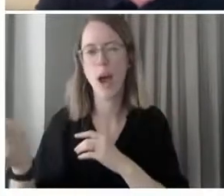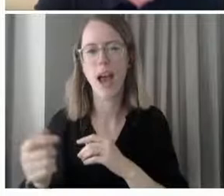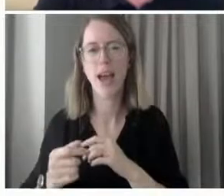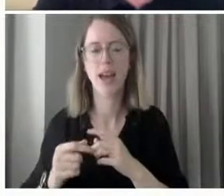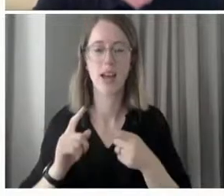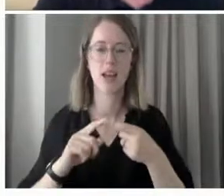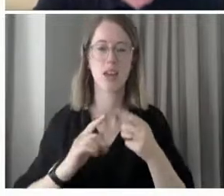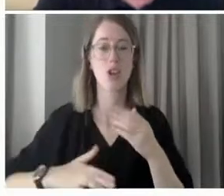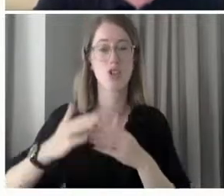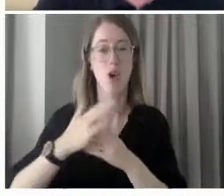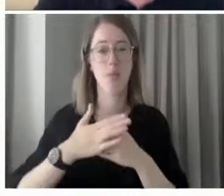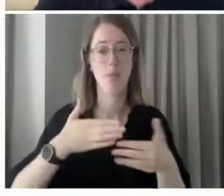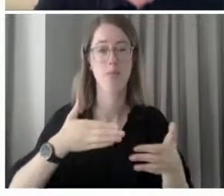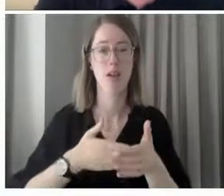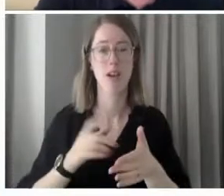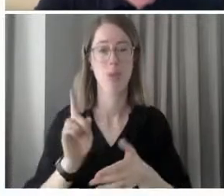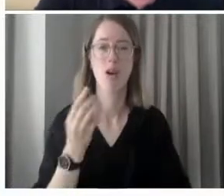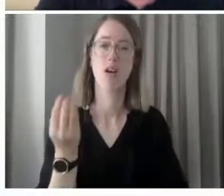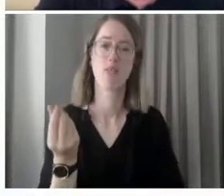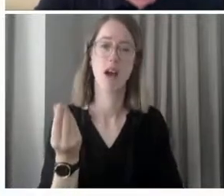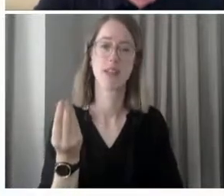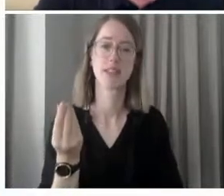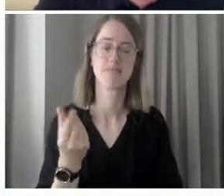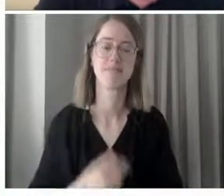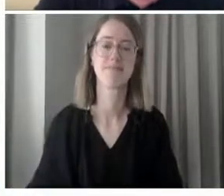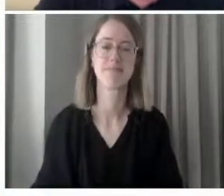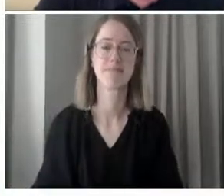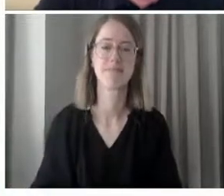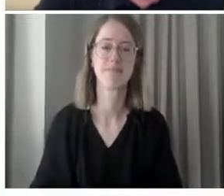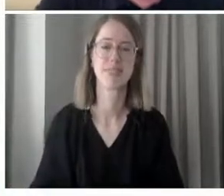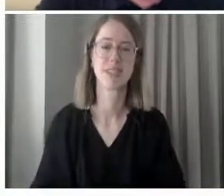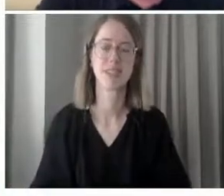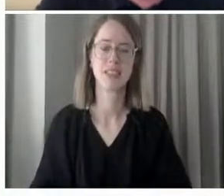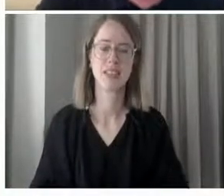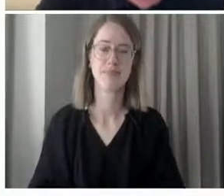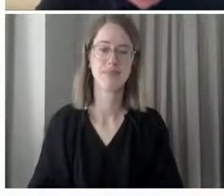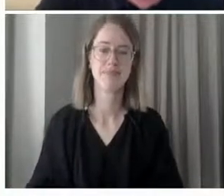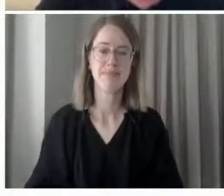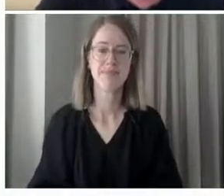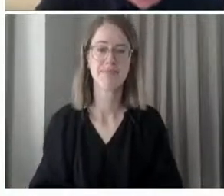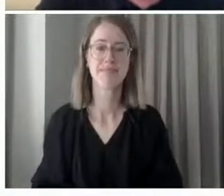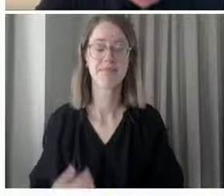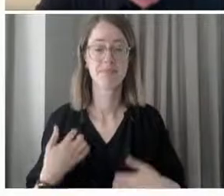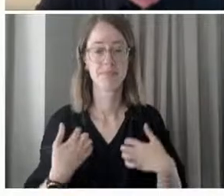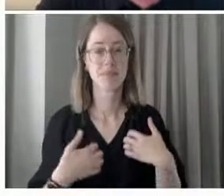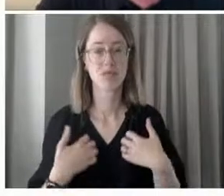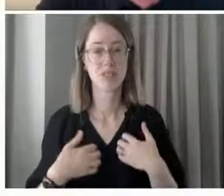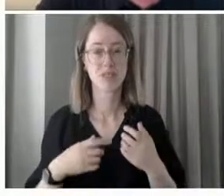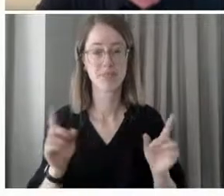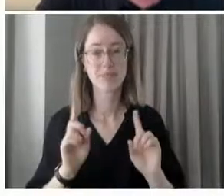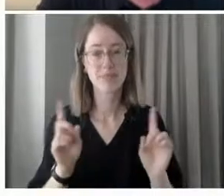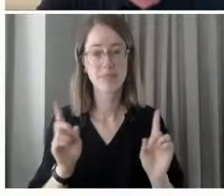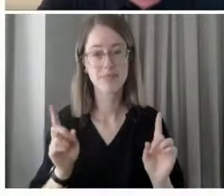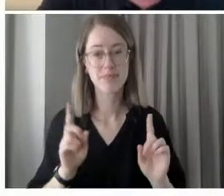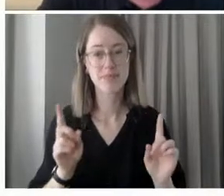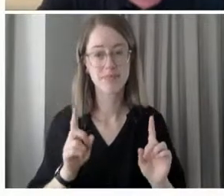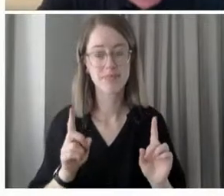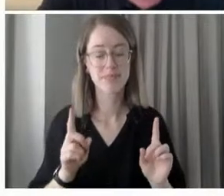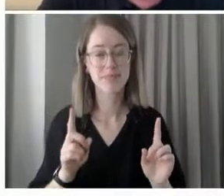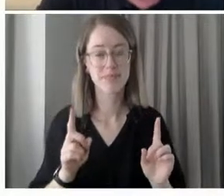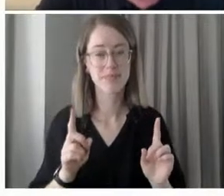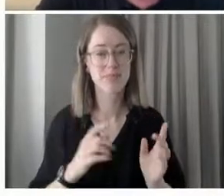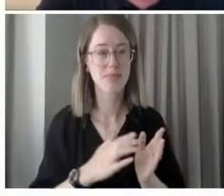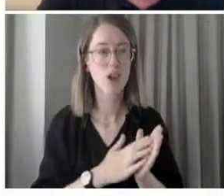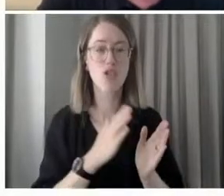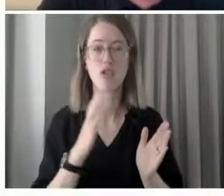biggest thing is price, by far and away. And what's interesting here is that we're finding this across the whole